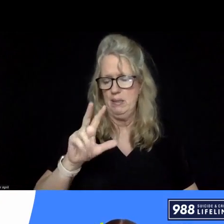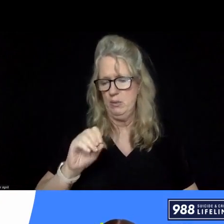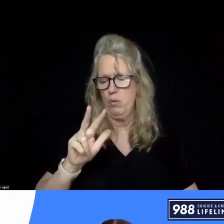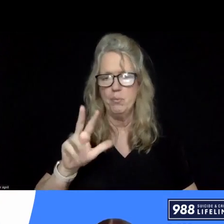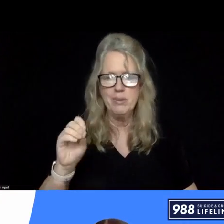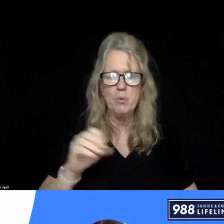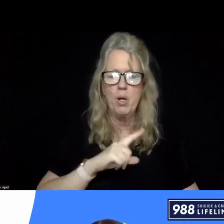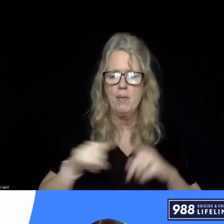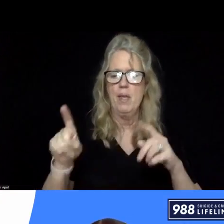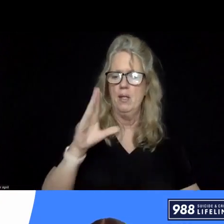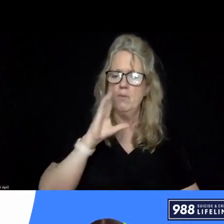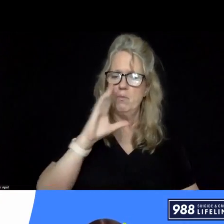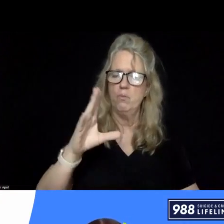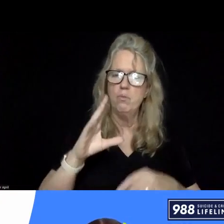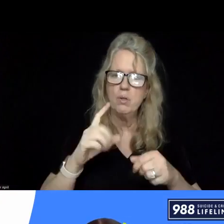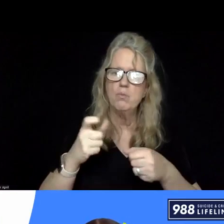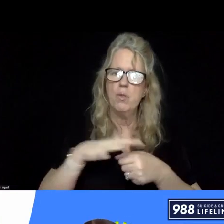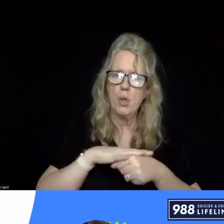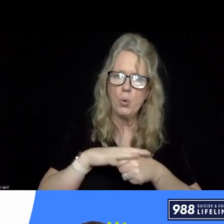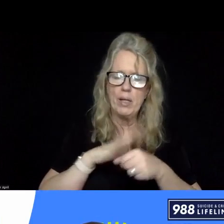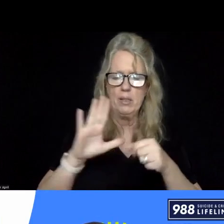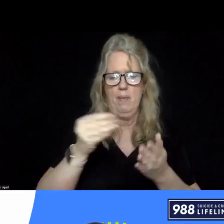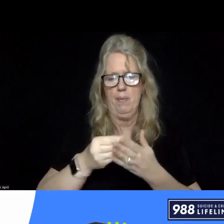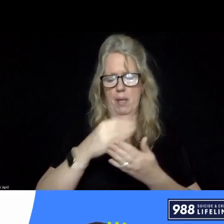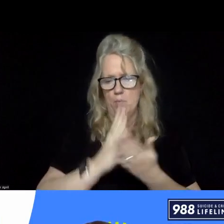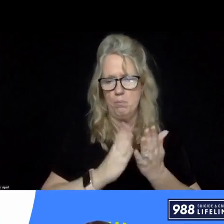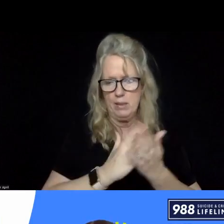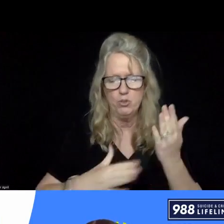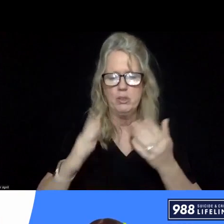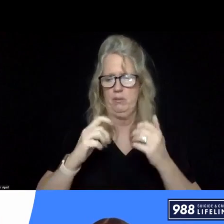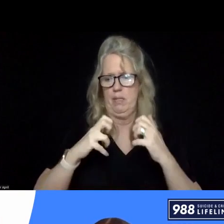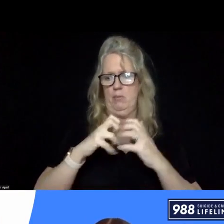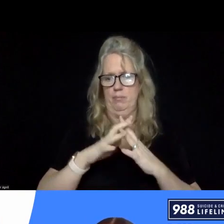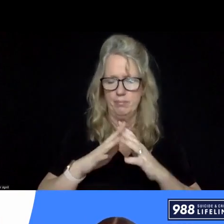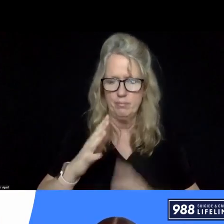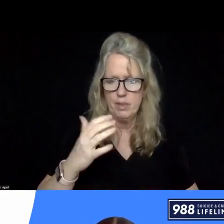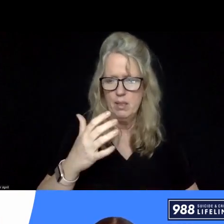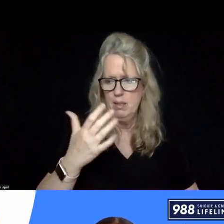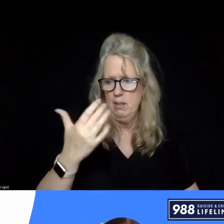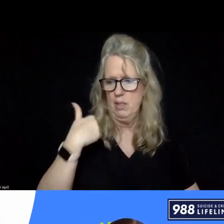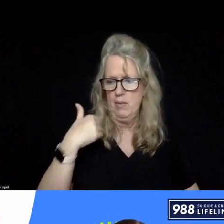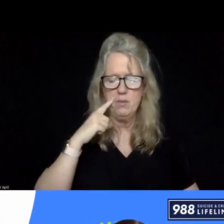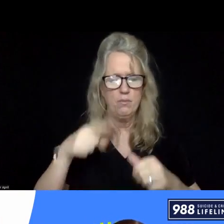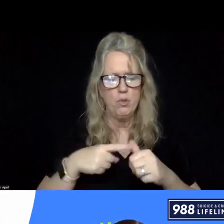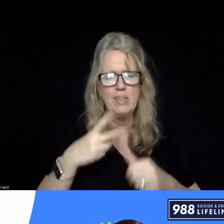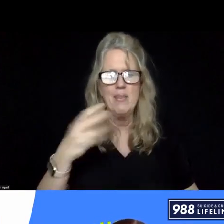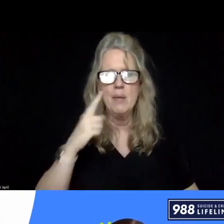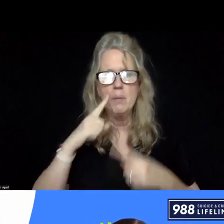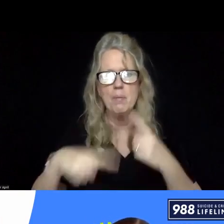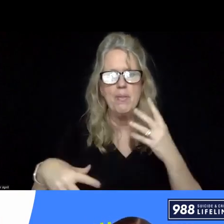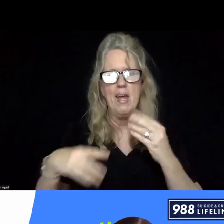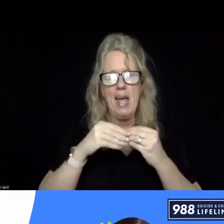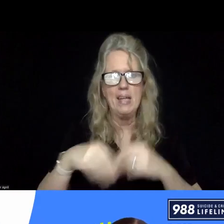it has aids for localities in their budget. So this was enacted on last week, May 1st, and it allocates